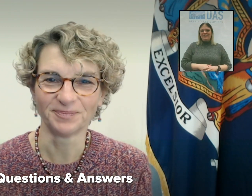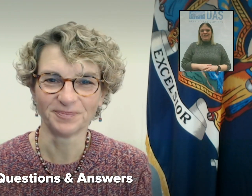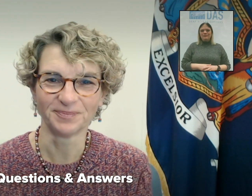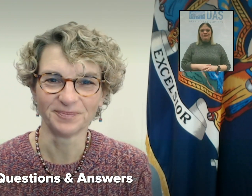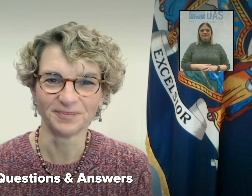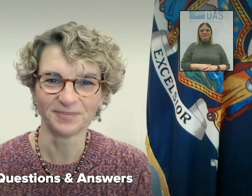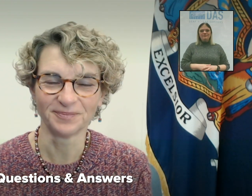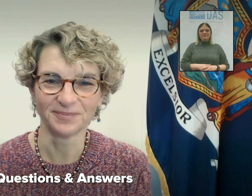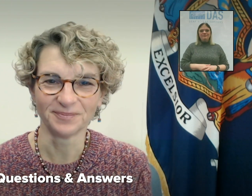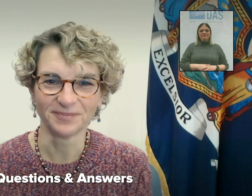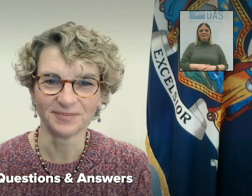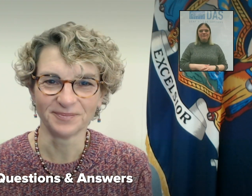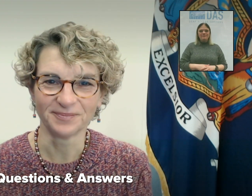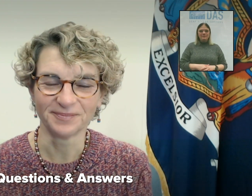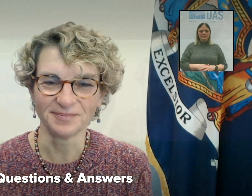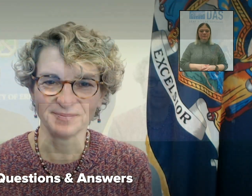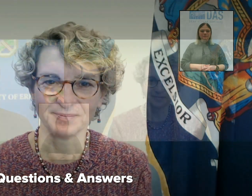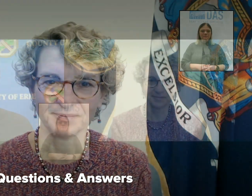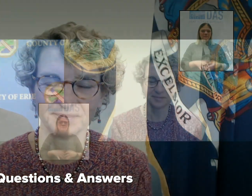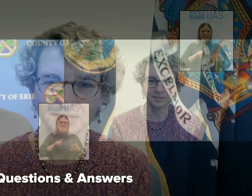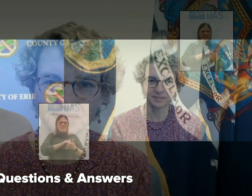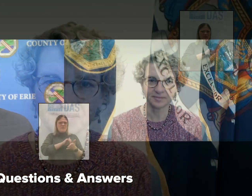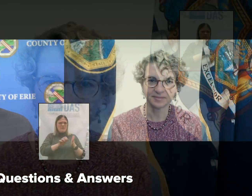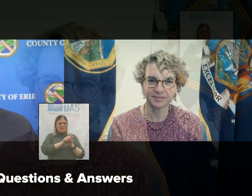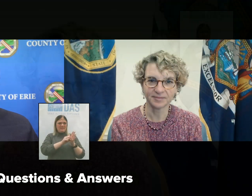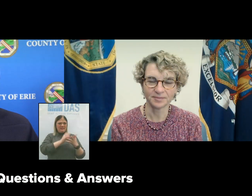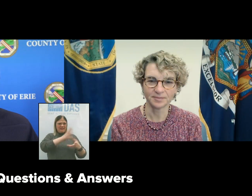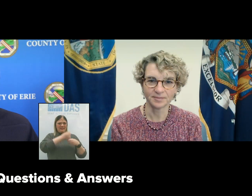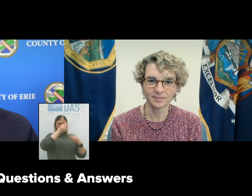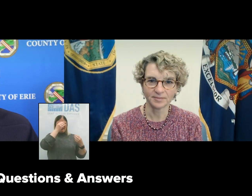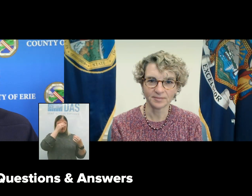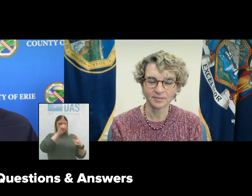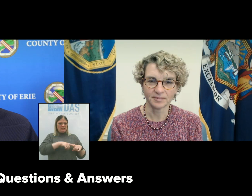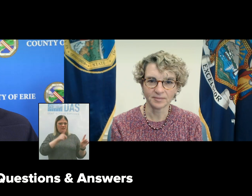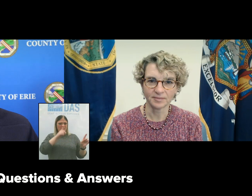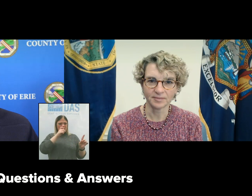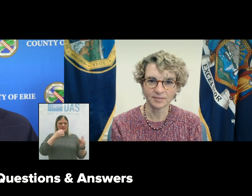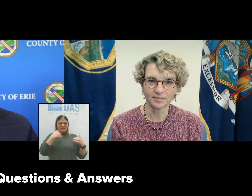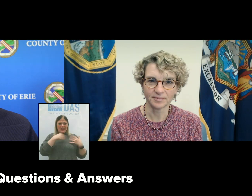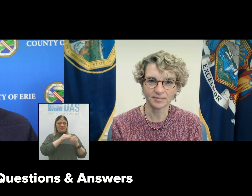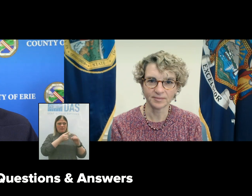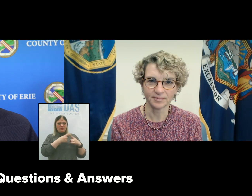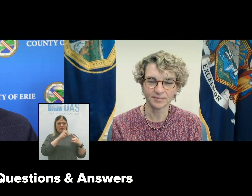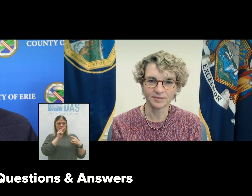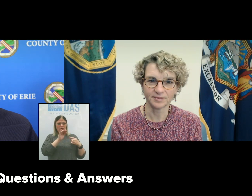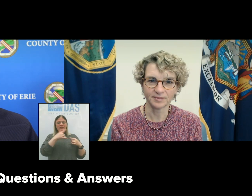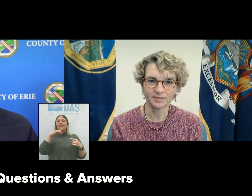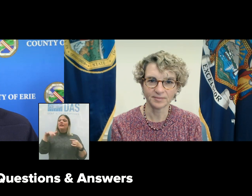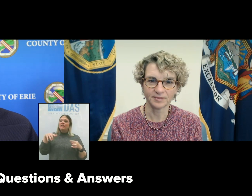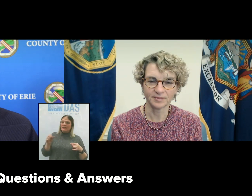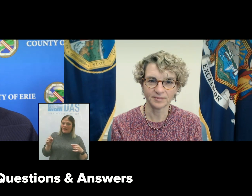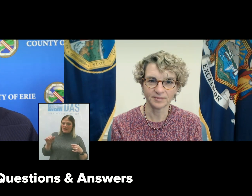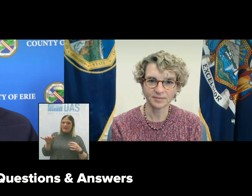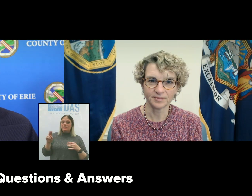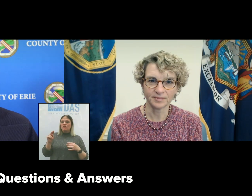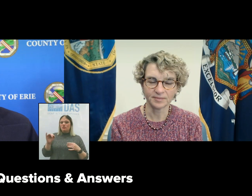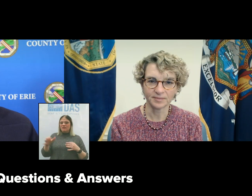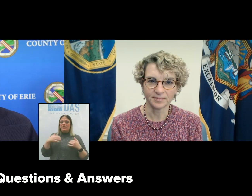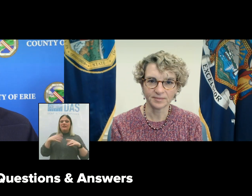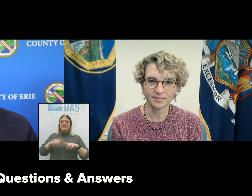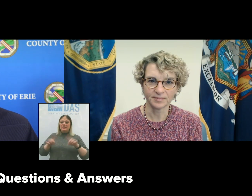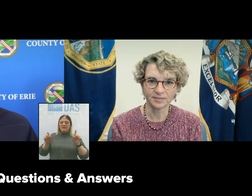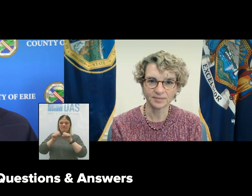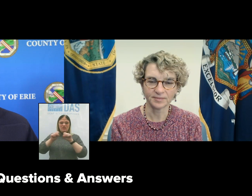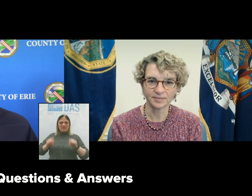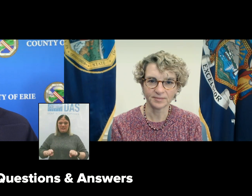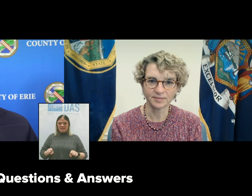So does New WG, York City get their data differently because there are numbers for New York City? yes, they do. New York City has a totally different